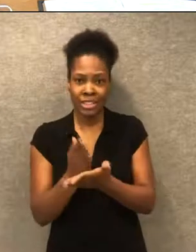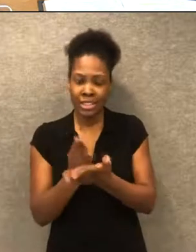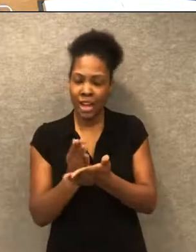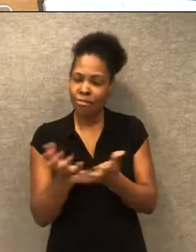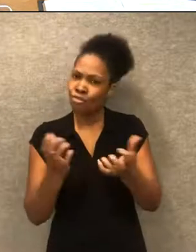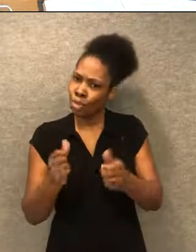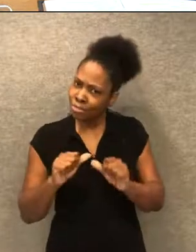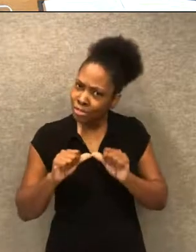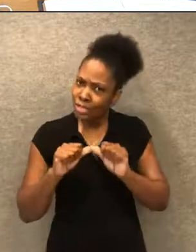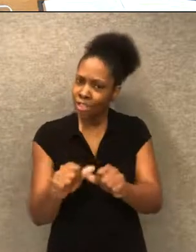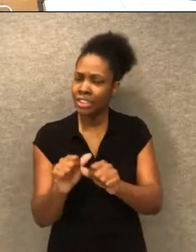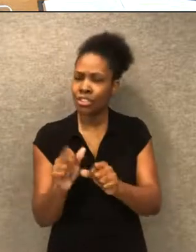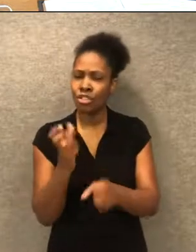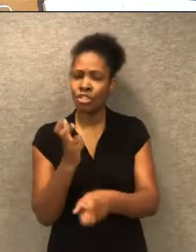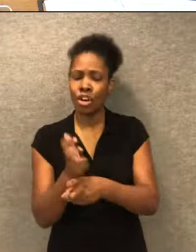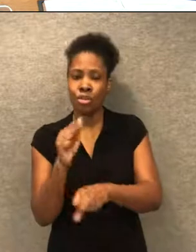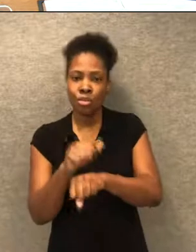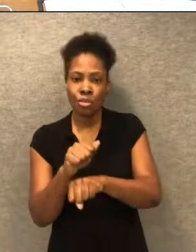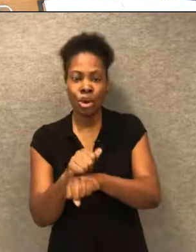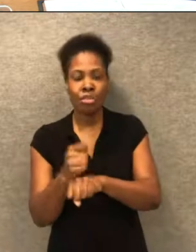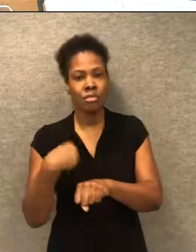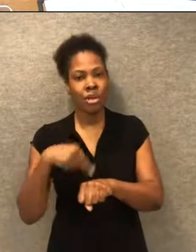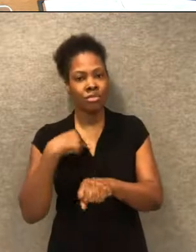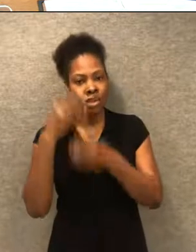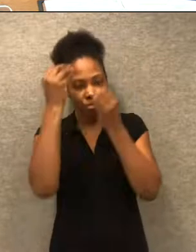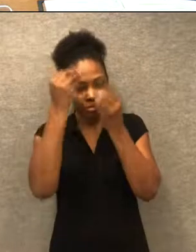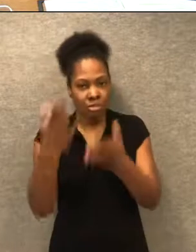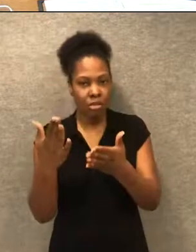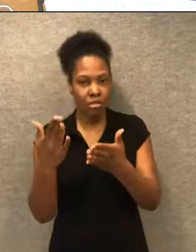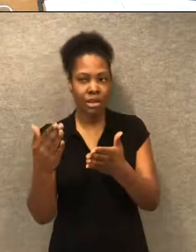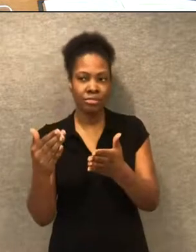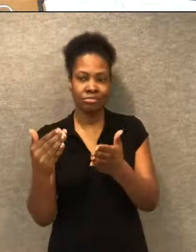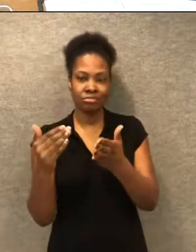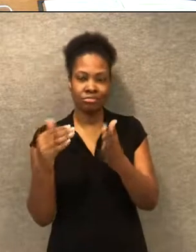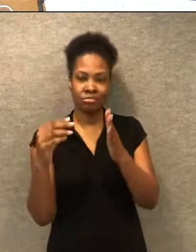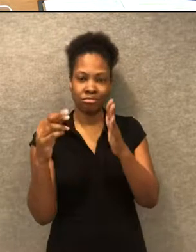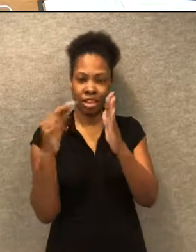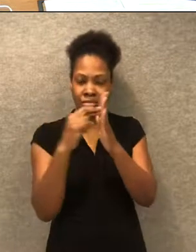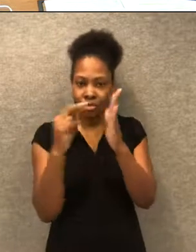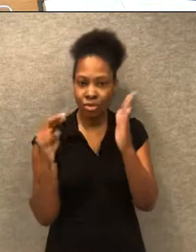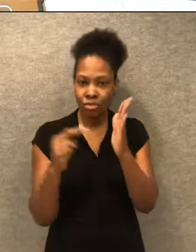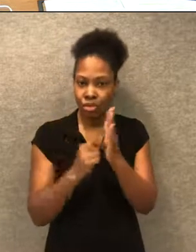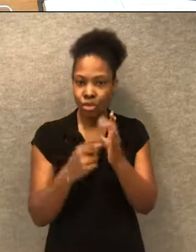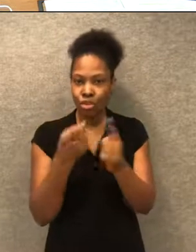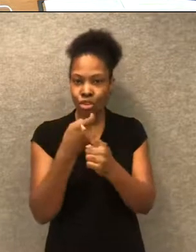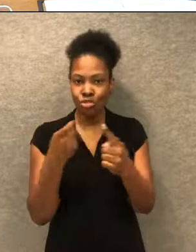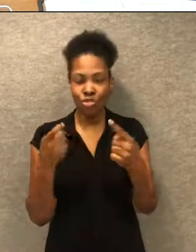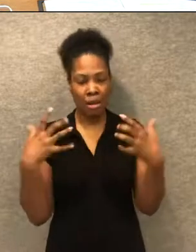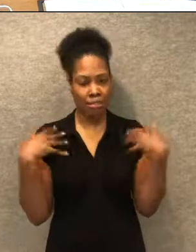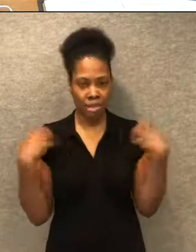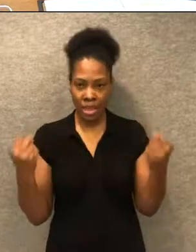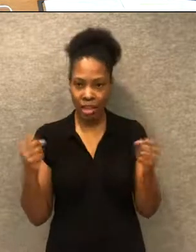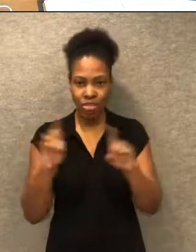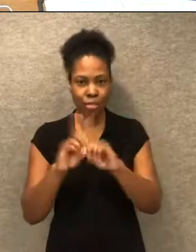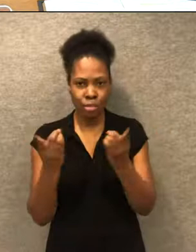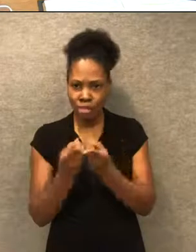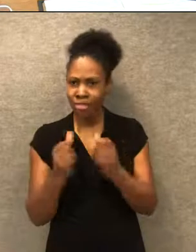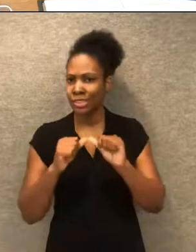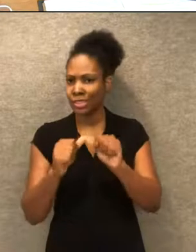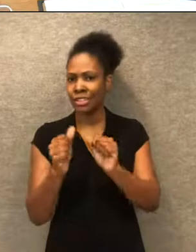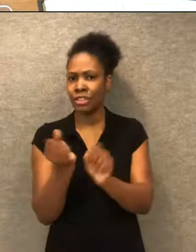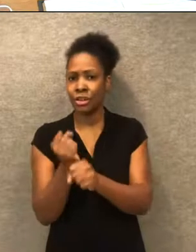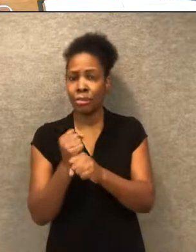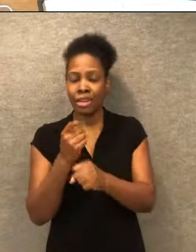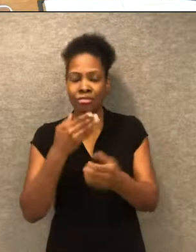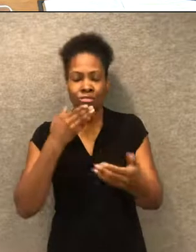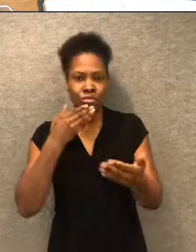we're going to follow the guidance from local and state departments of health. We are going to continue to make really good decisions, and I